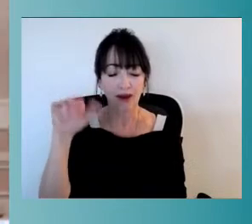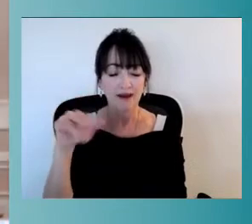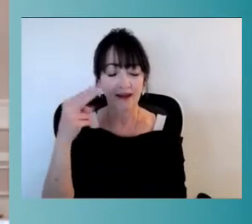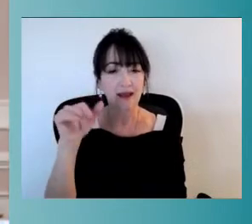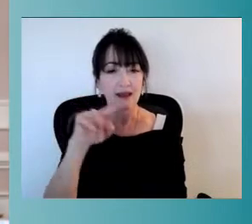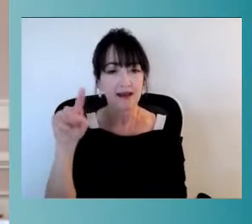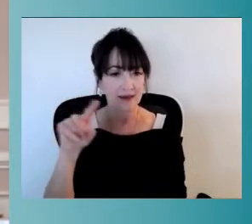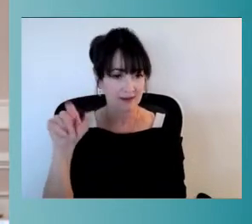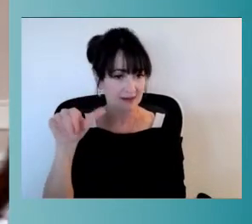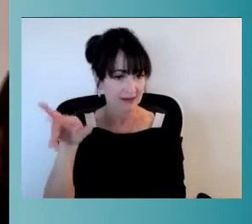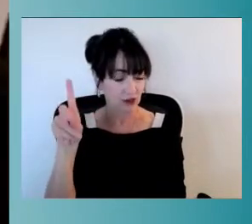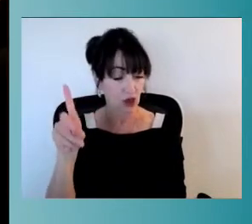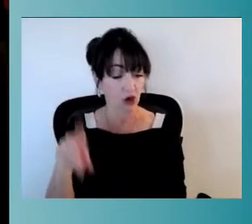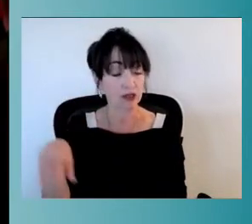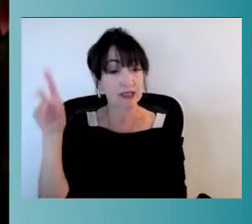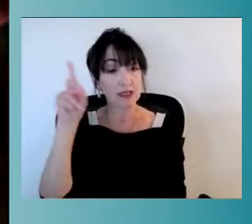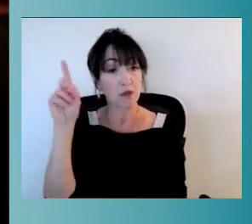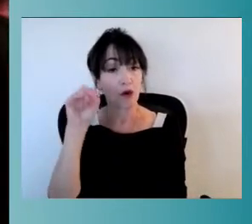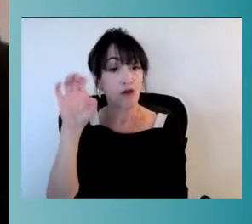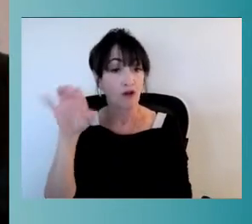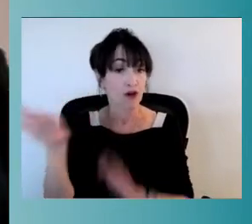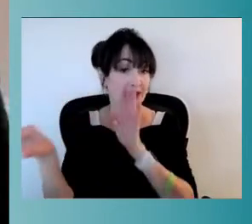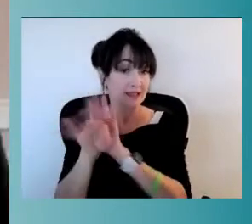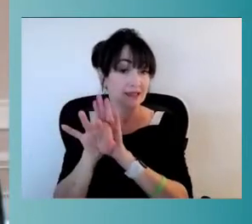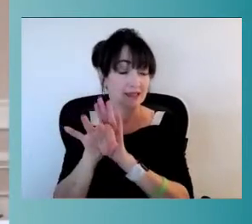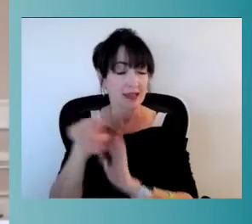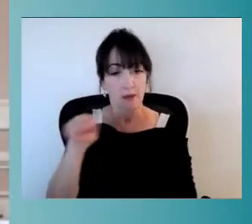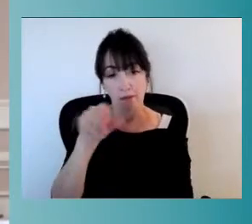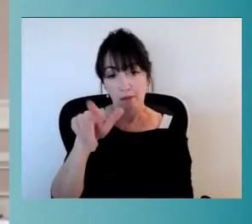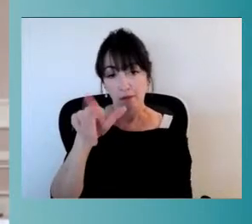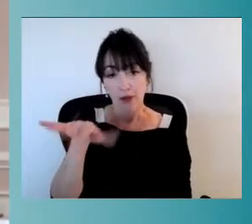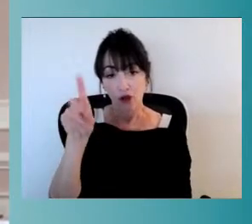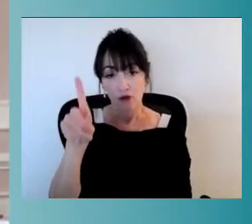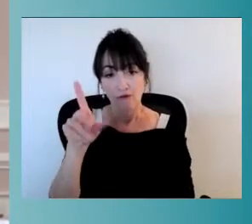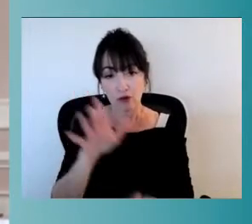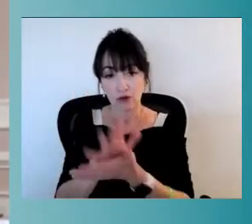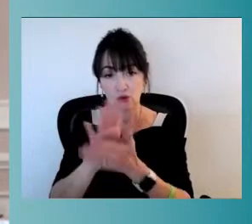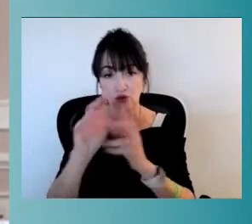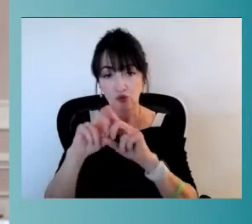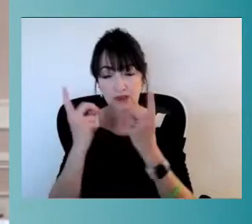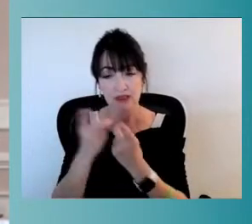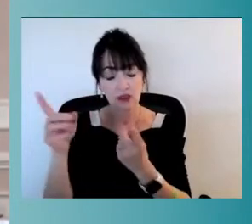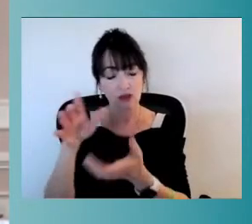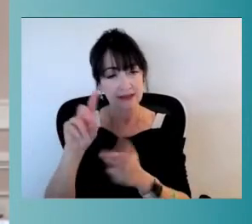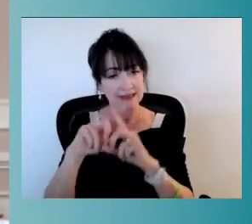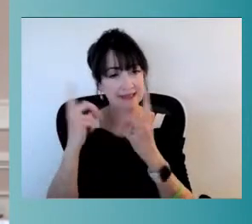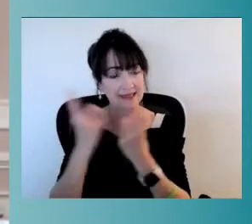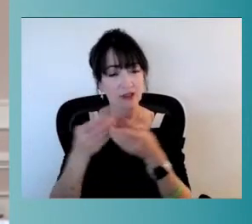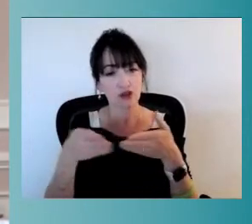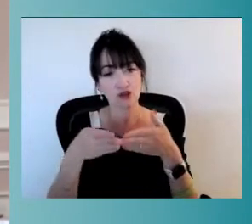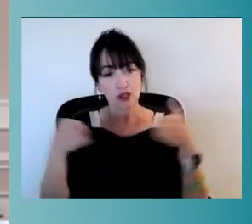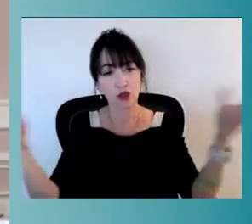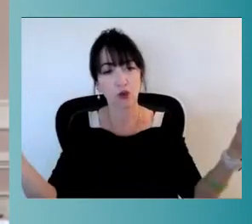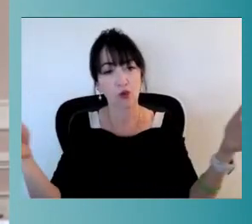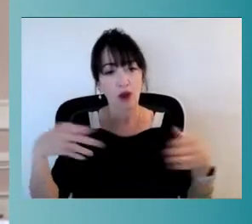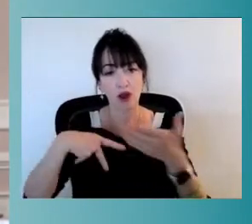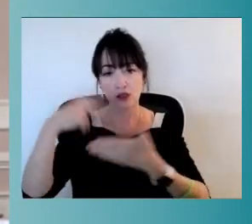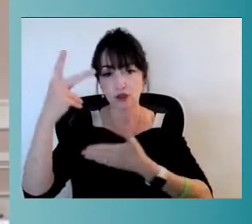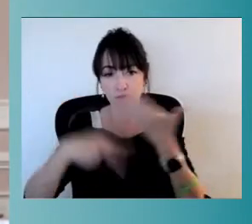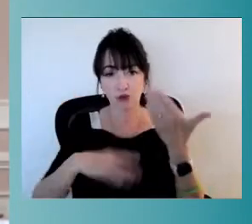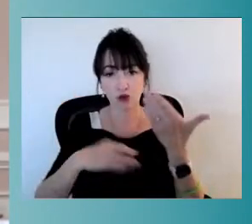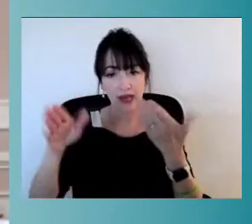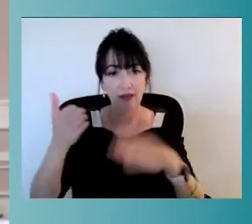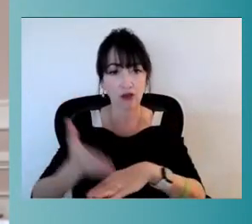The Department of Education selected the Milford School District for their district-wide initiative and progress along the continuum